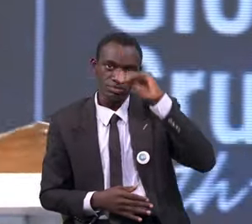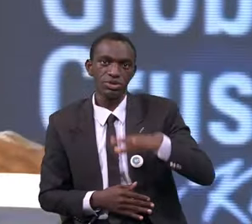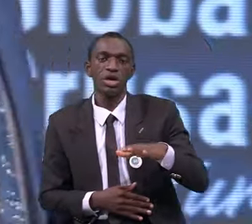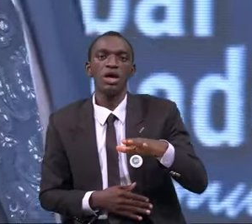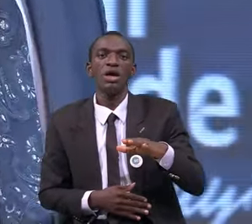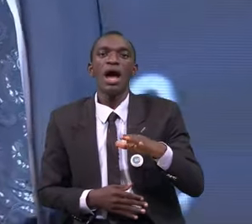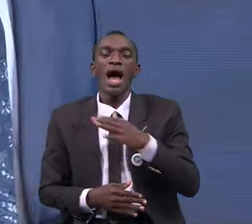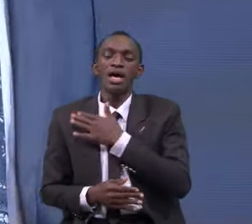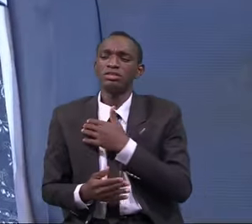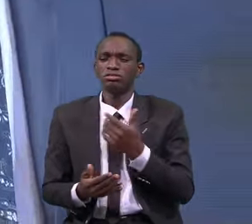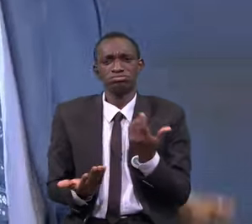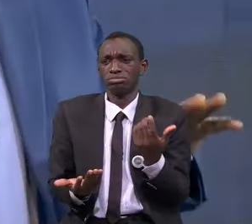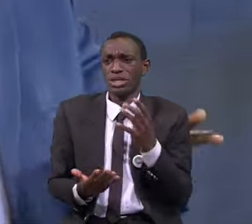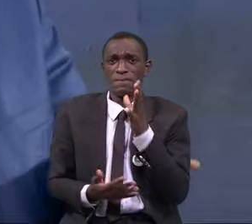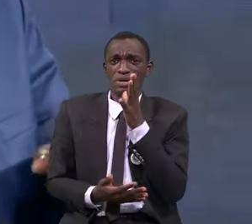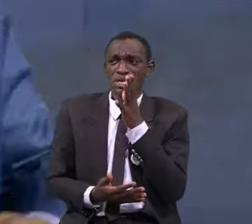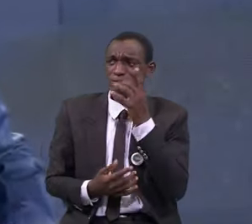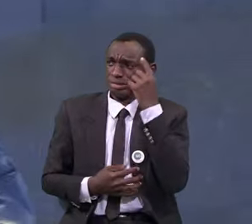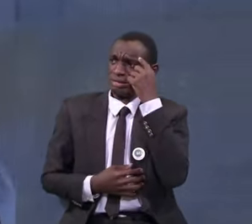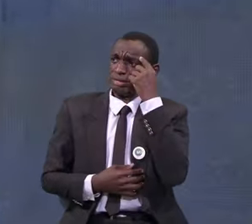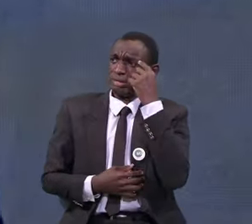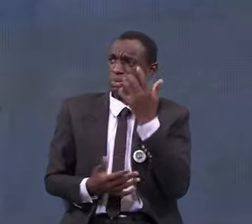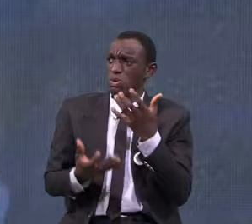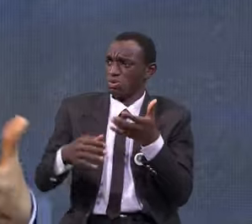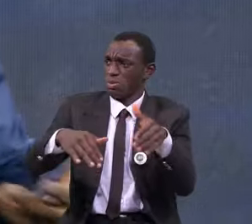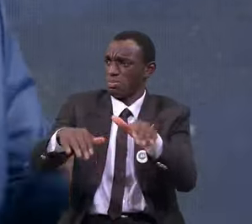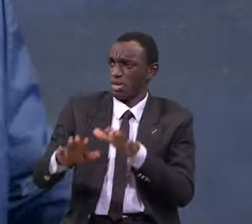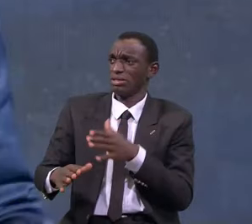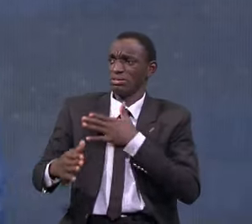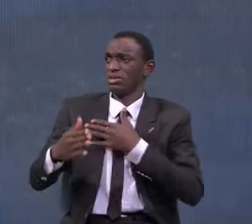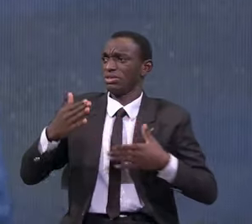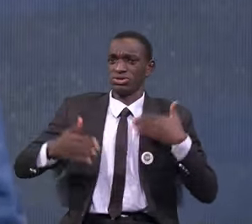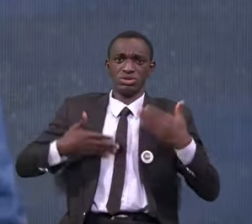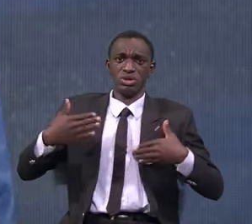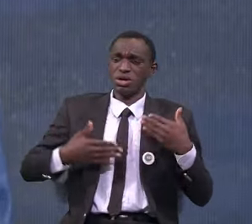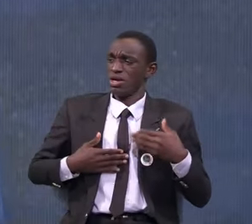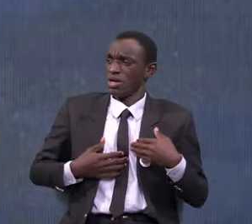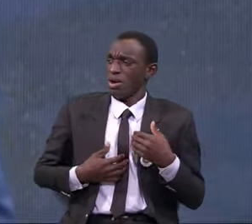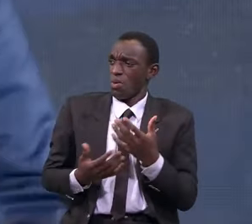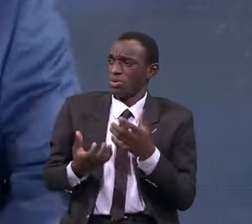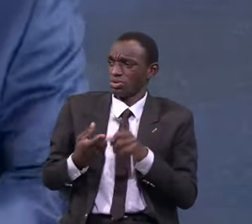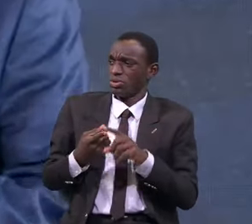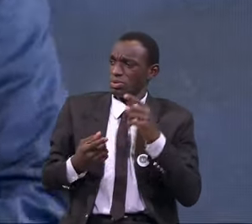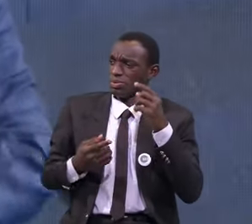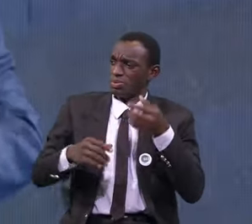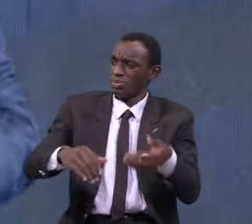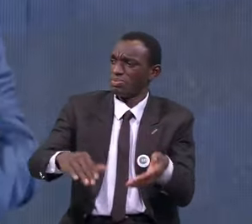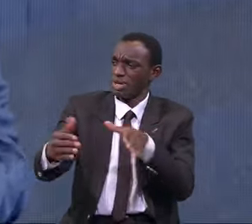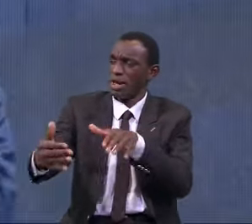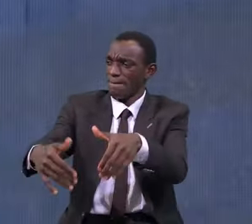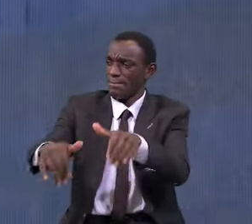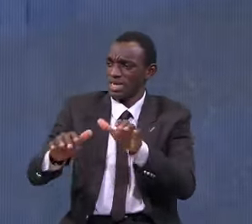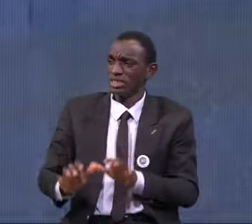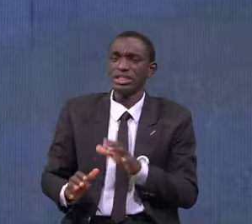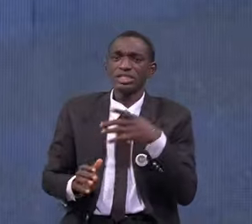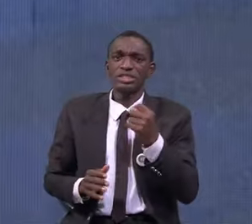her joy. They were going to bury the throb of her heart. They were going